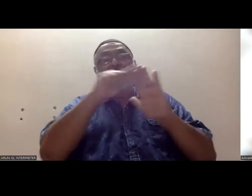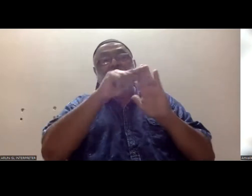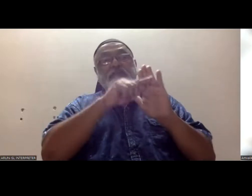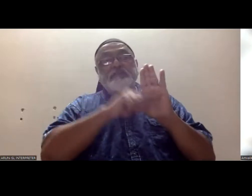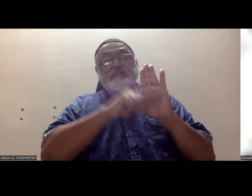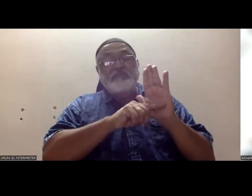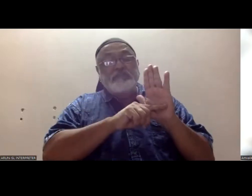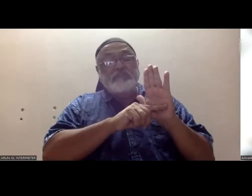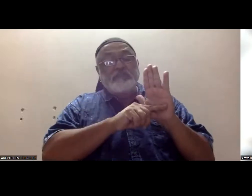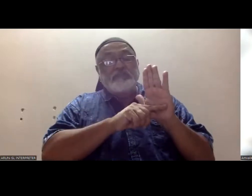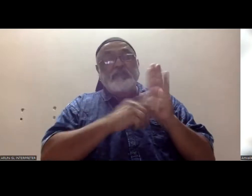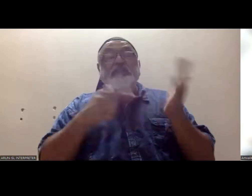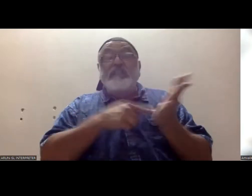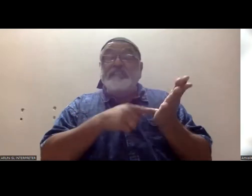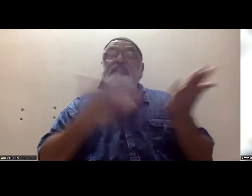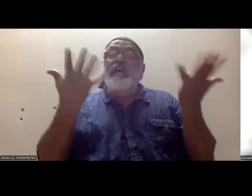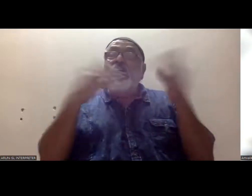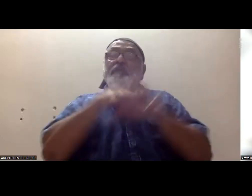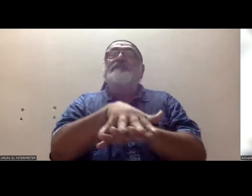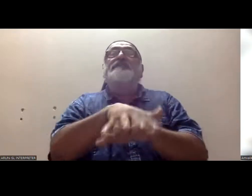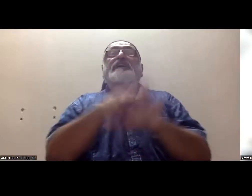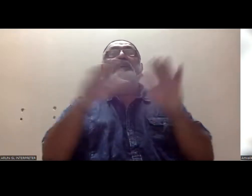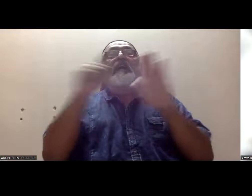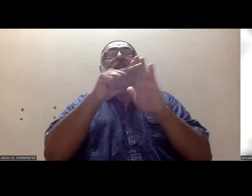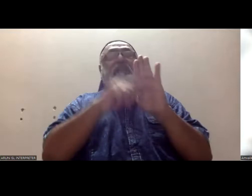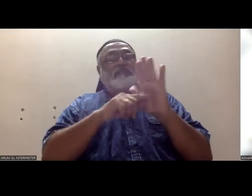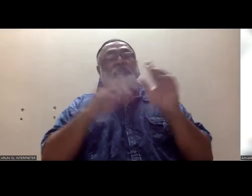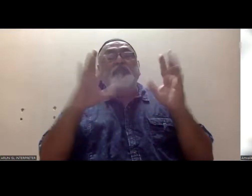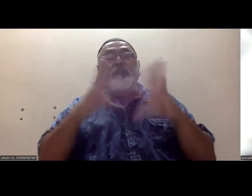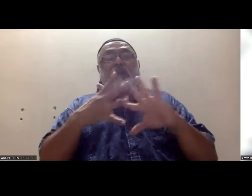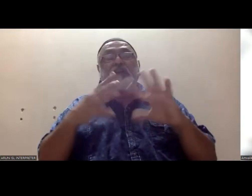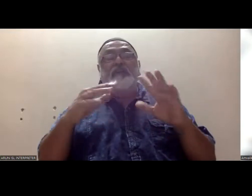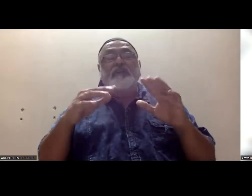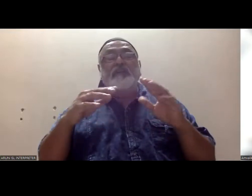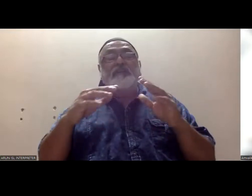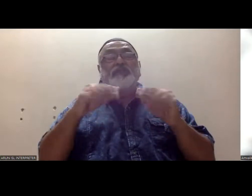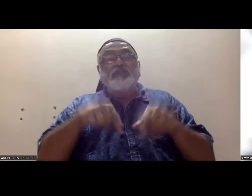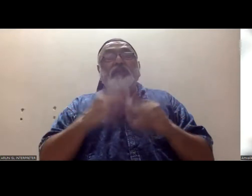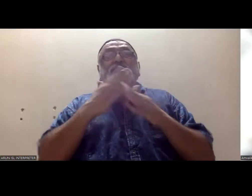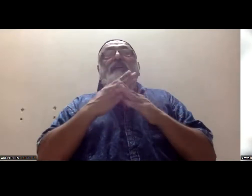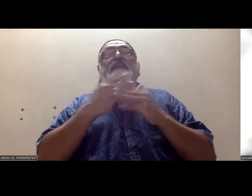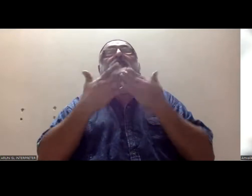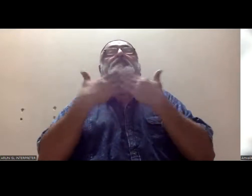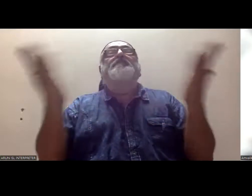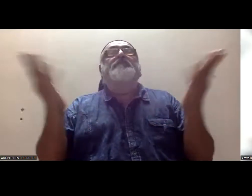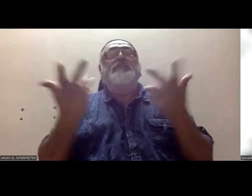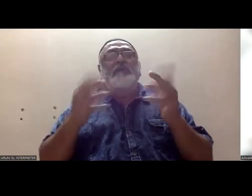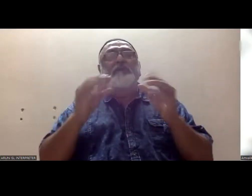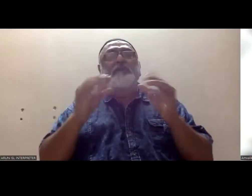guideline and space standards for barrier-free built environment. So today what I've shared with you is just a